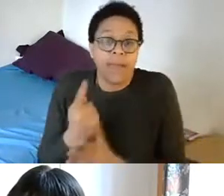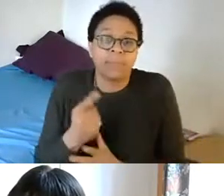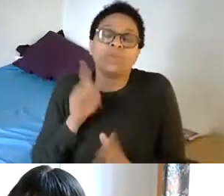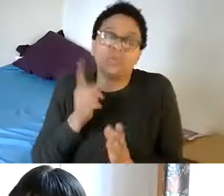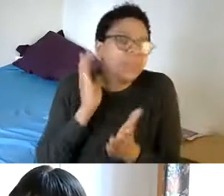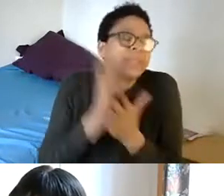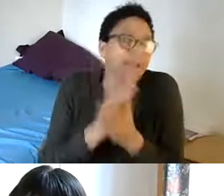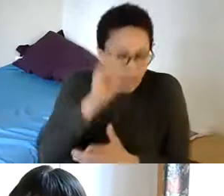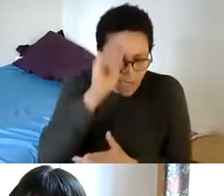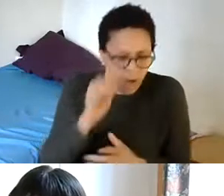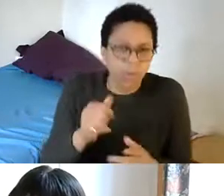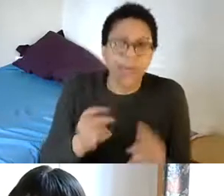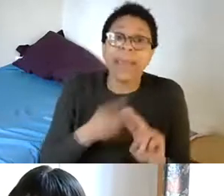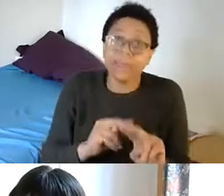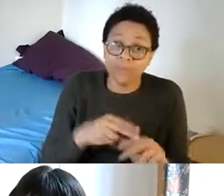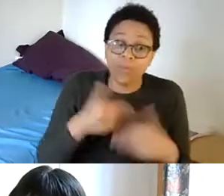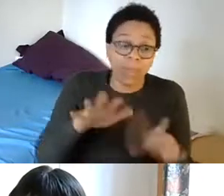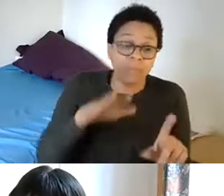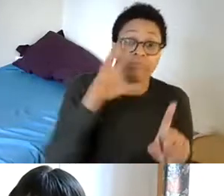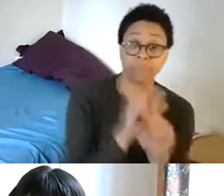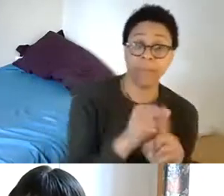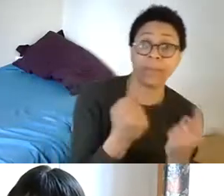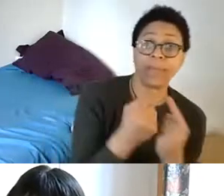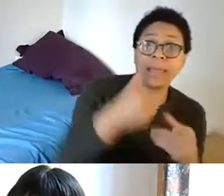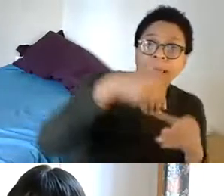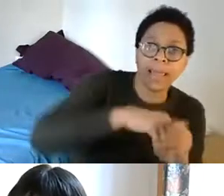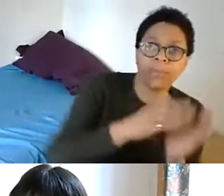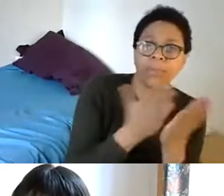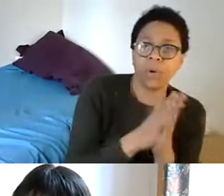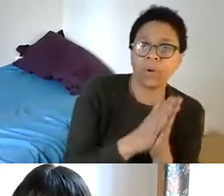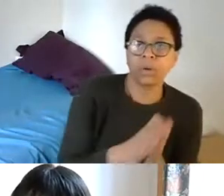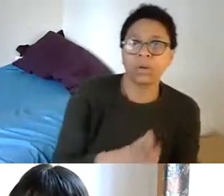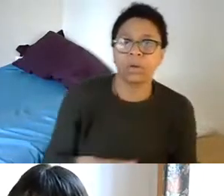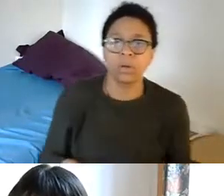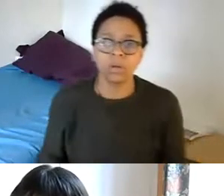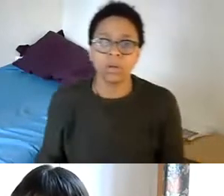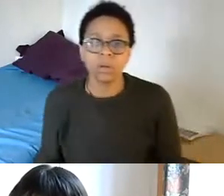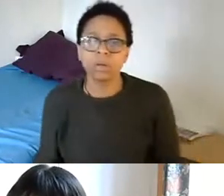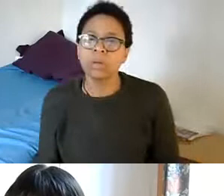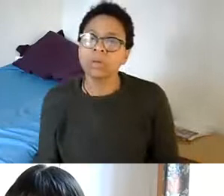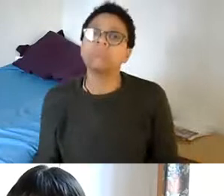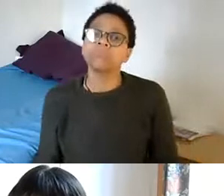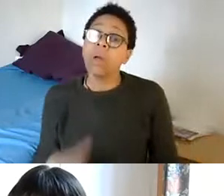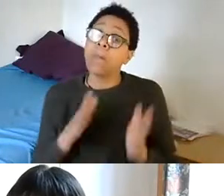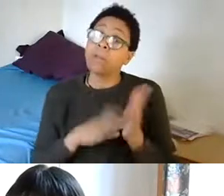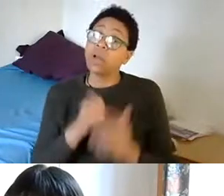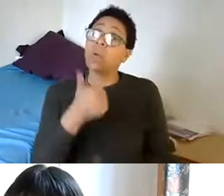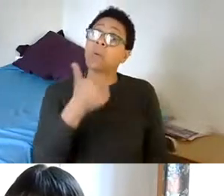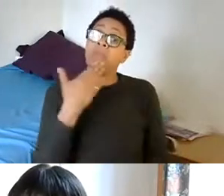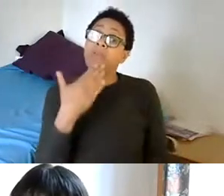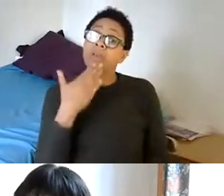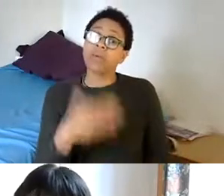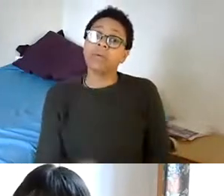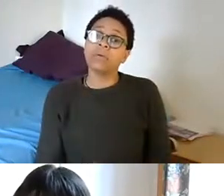item and that book, because that's so important to maintain. Oh, that's really interesting to know. Thank you. Thank you